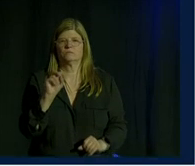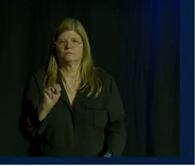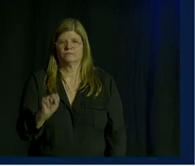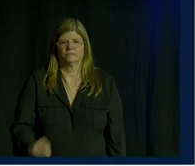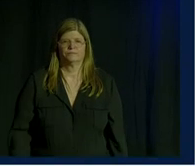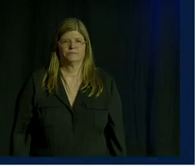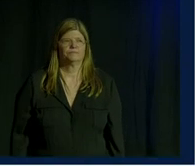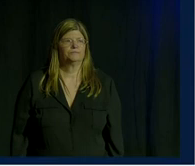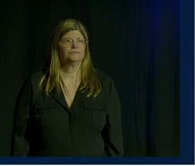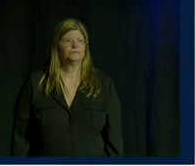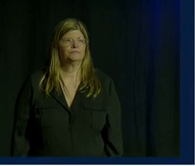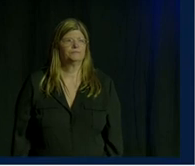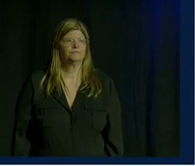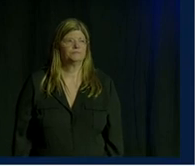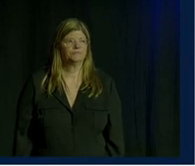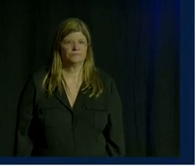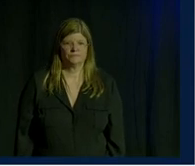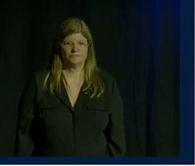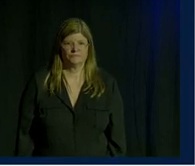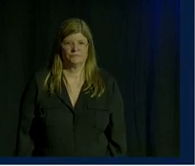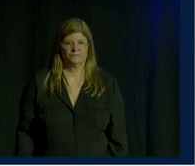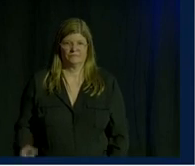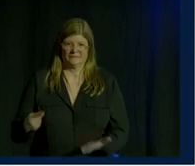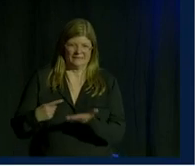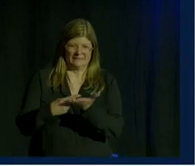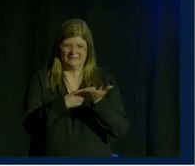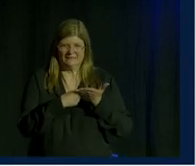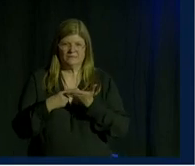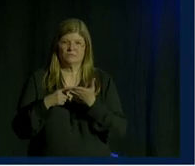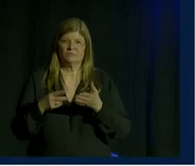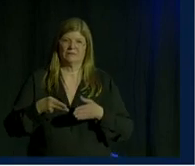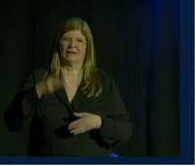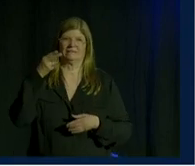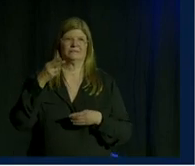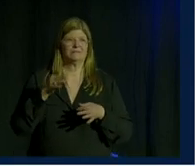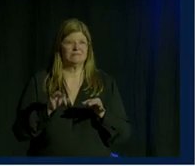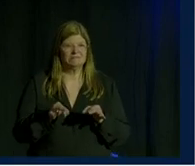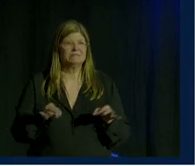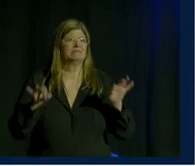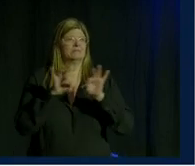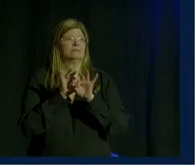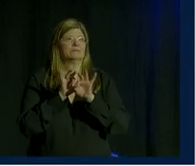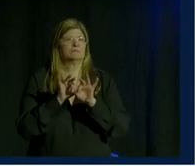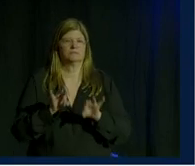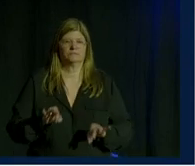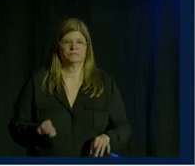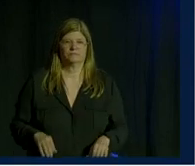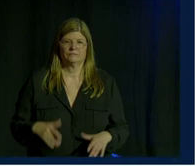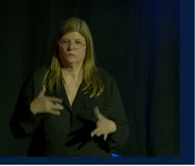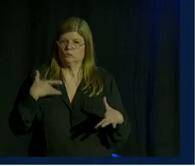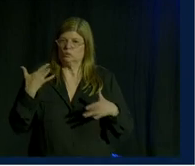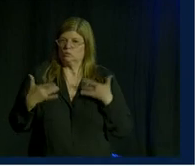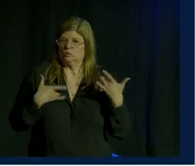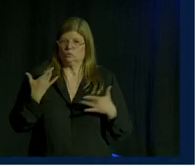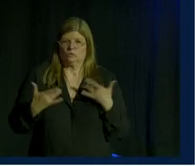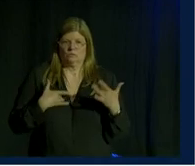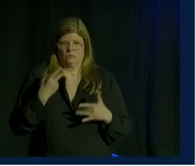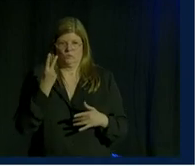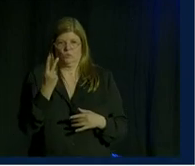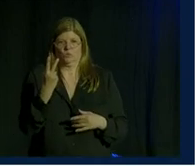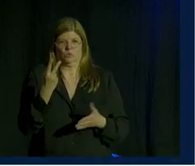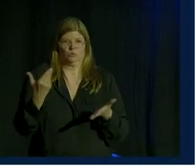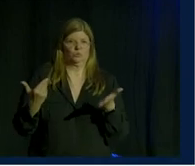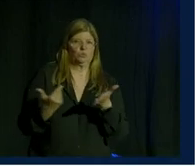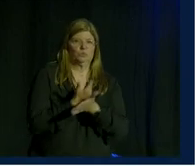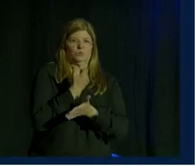Now, I want to highlight some of these resources here. Some of these are very new. First off, there's the Green Bank, which I'm very excited about. They have 2 new products out. Navigator, which is the